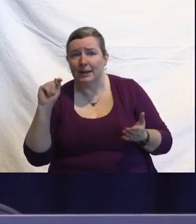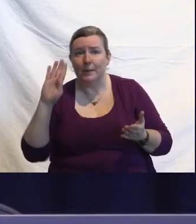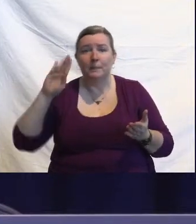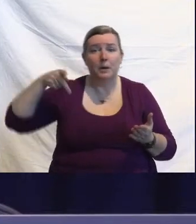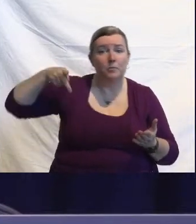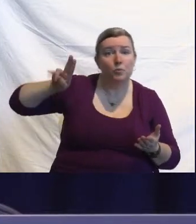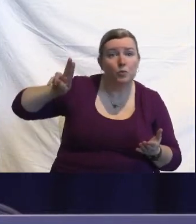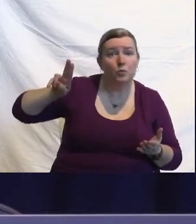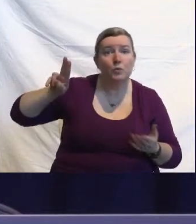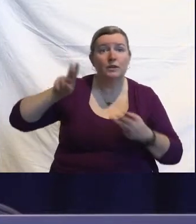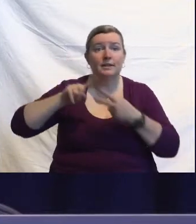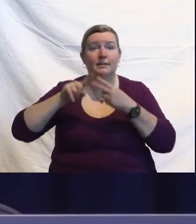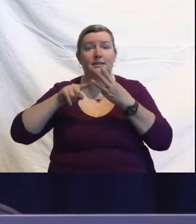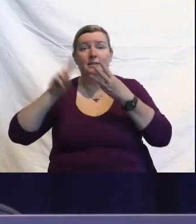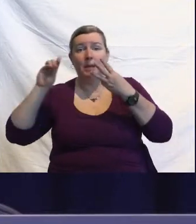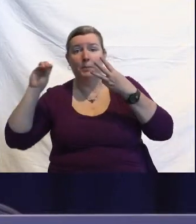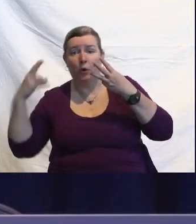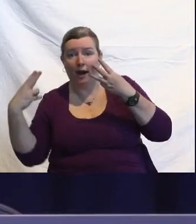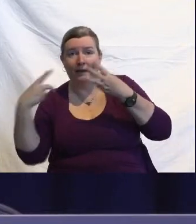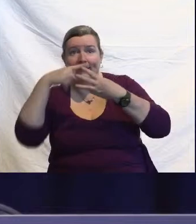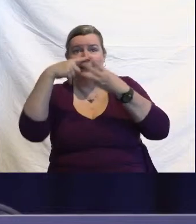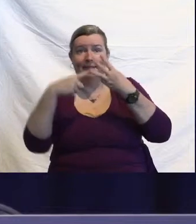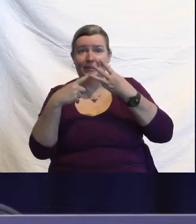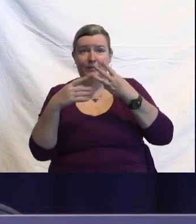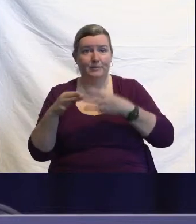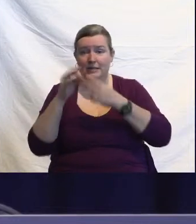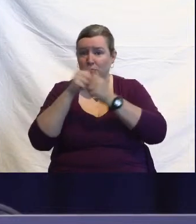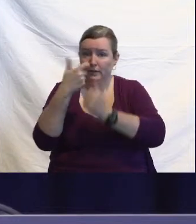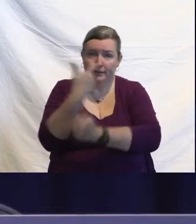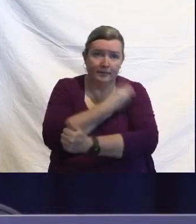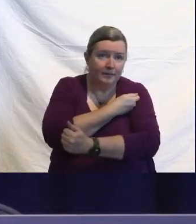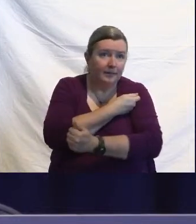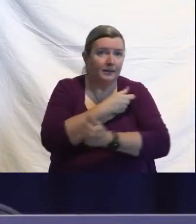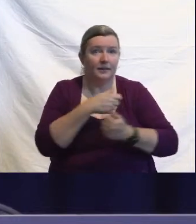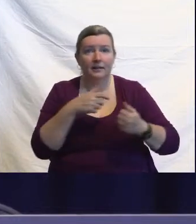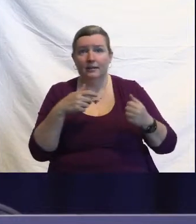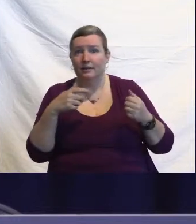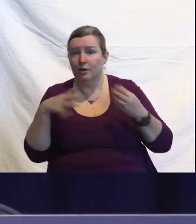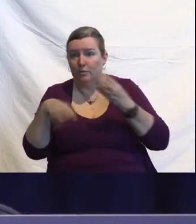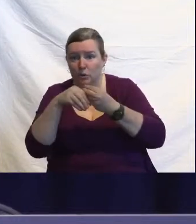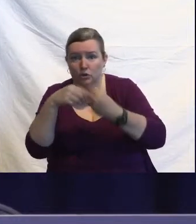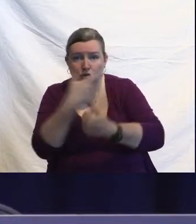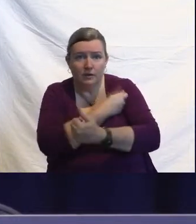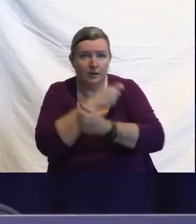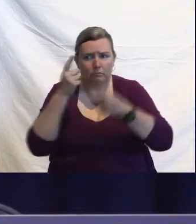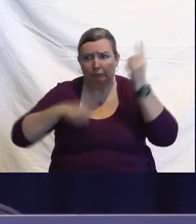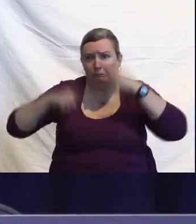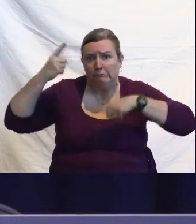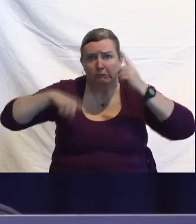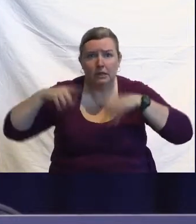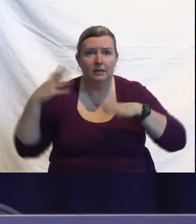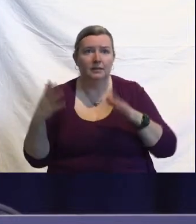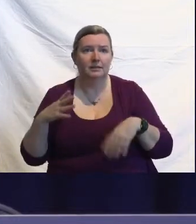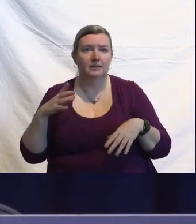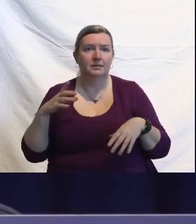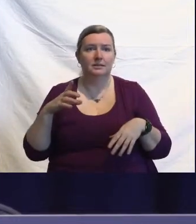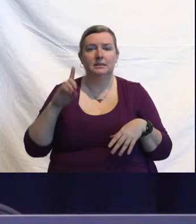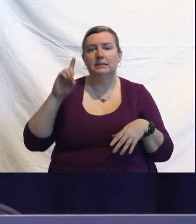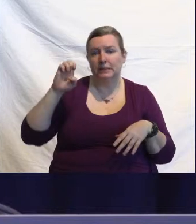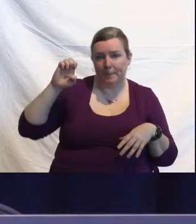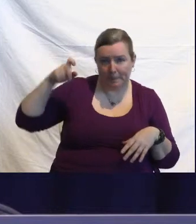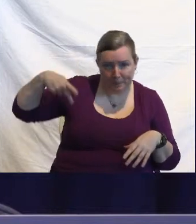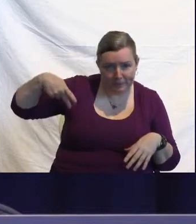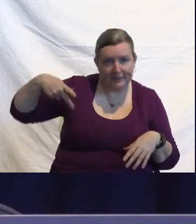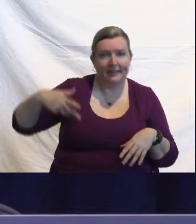of Health, especially with the booster and third shot plans that we have, as well as the DEP, just